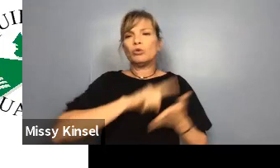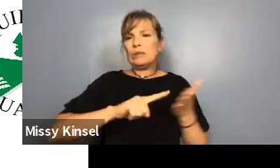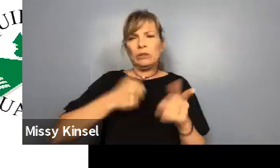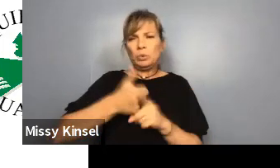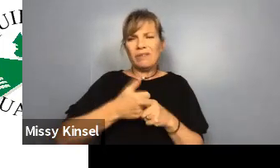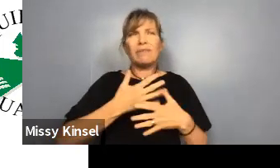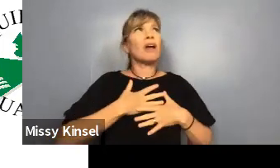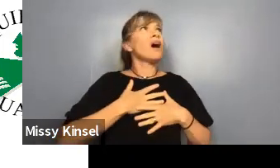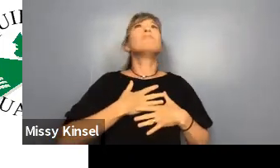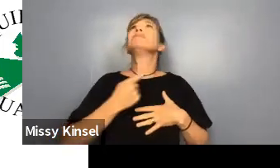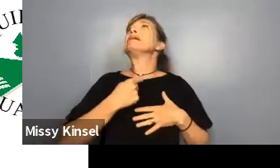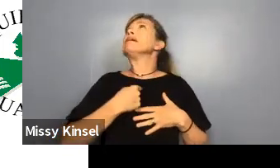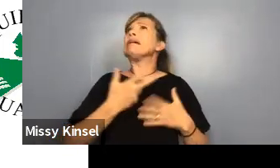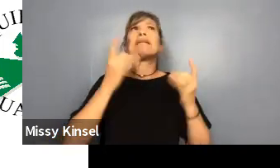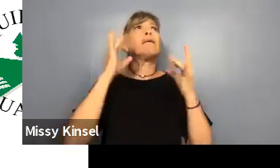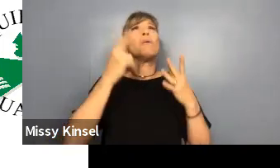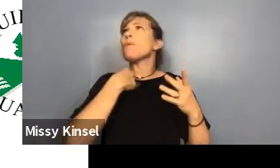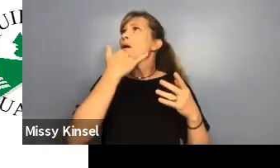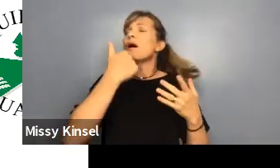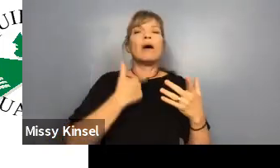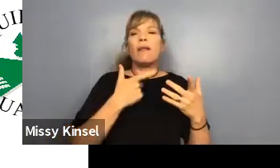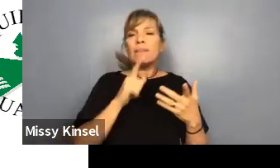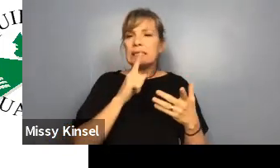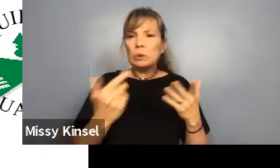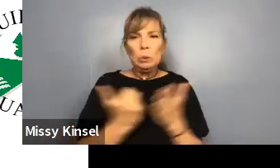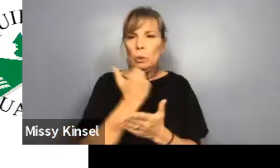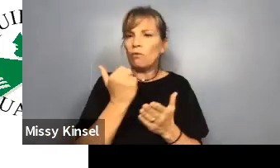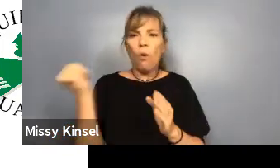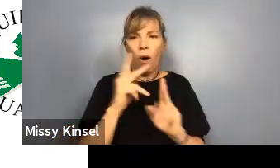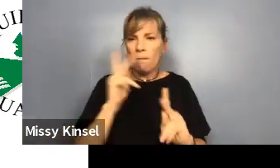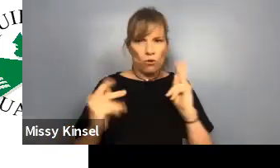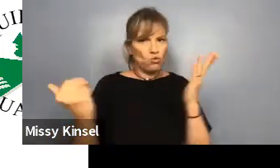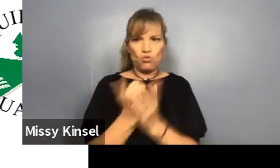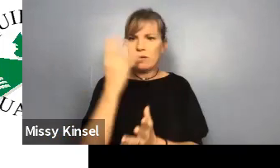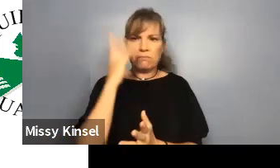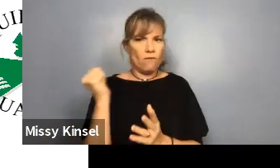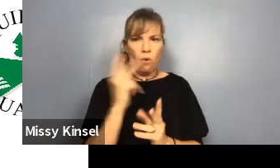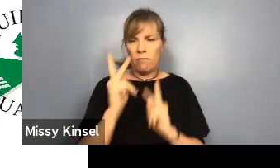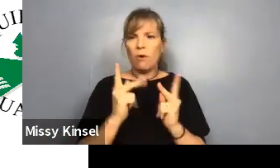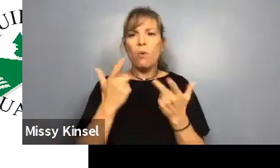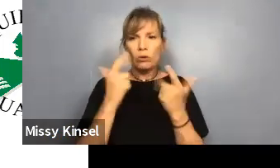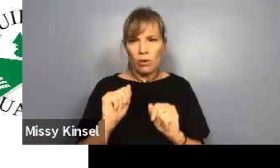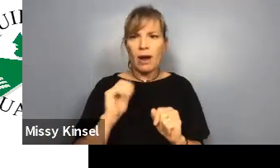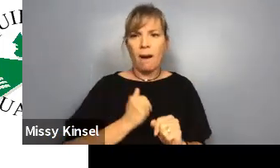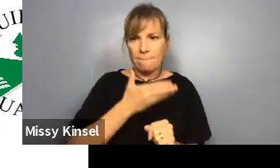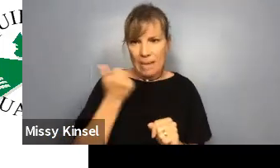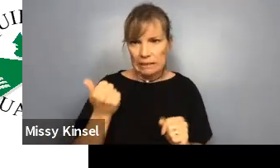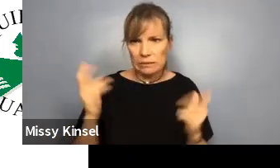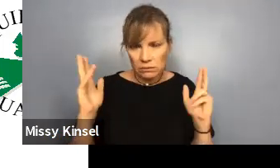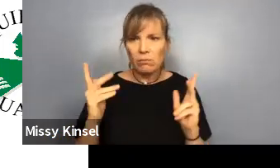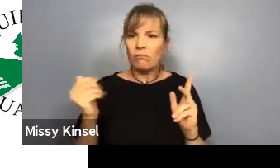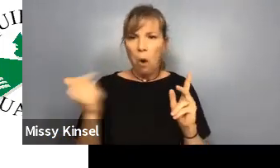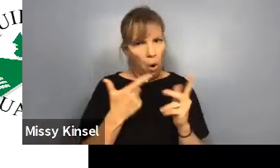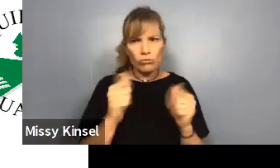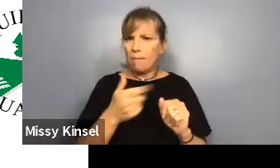is unprecedented territory for everyone. We are all trying to do the best we can. So don't